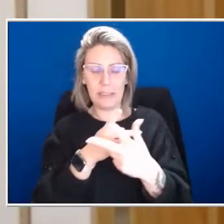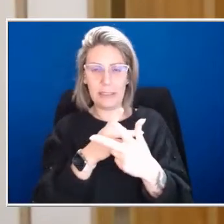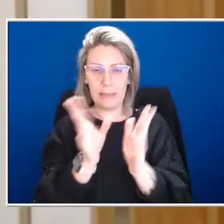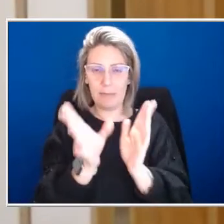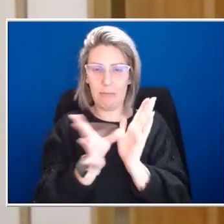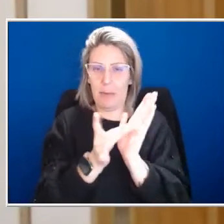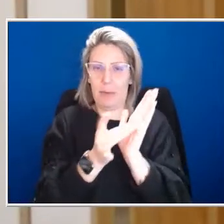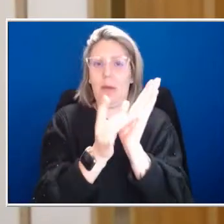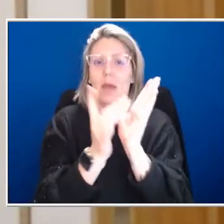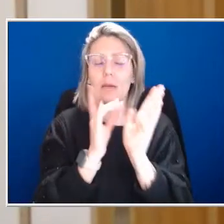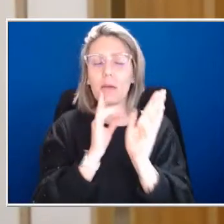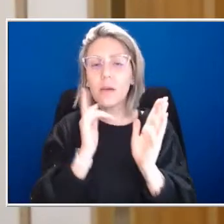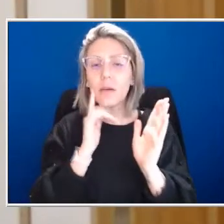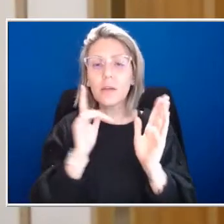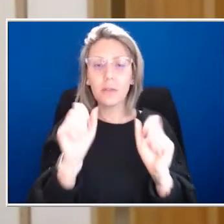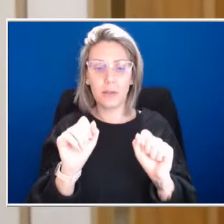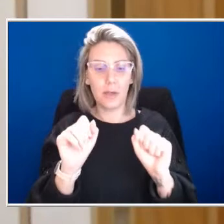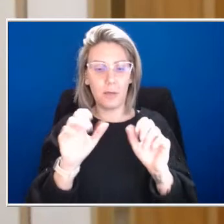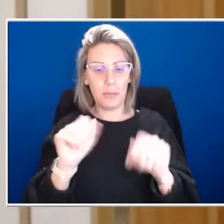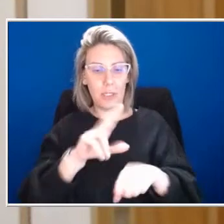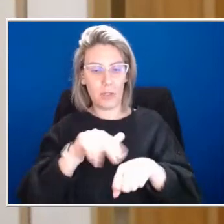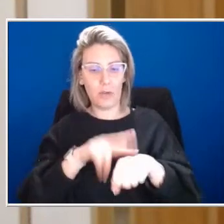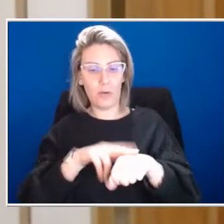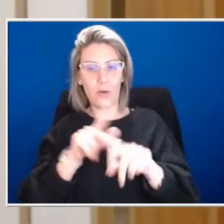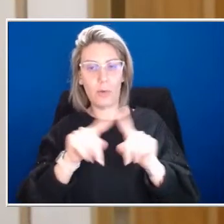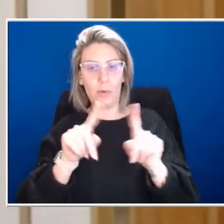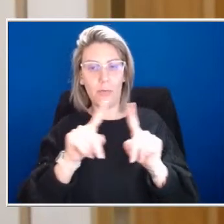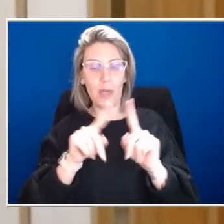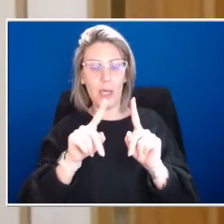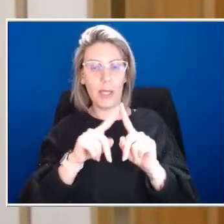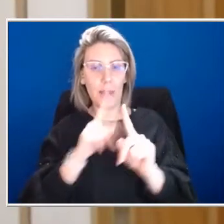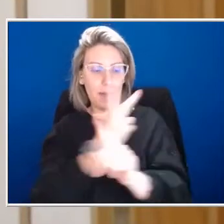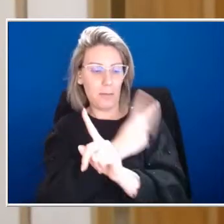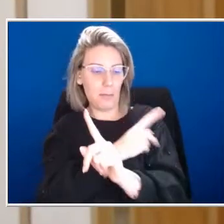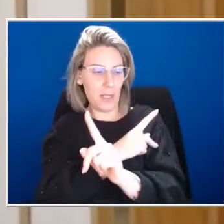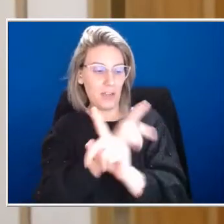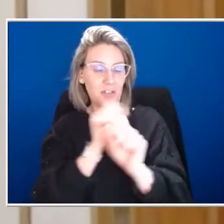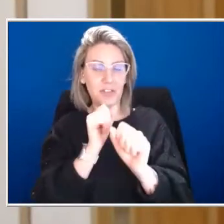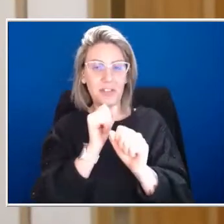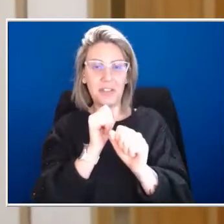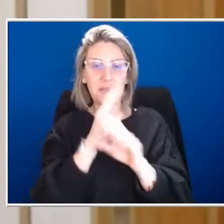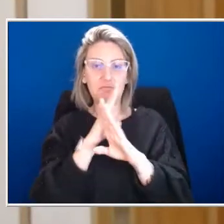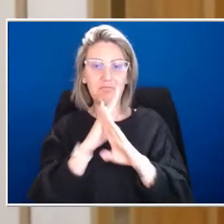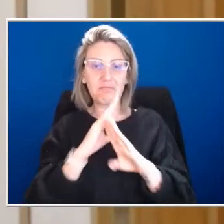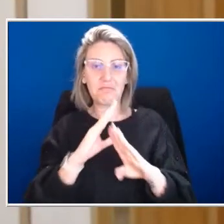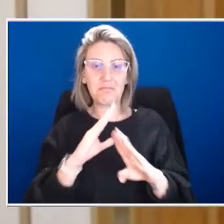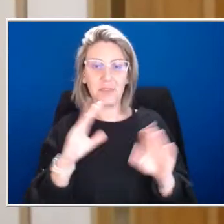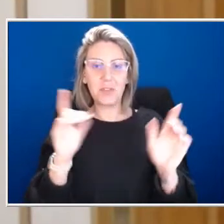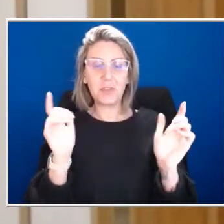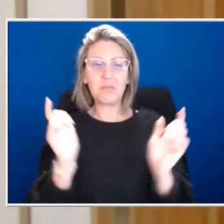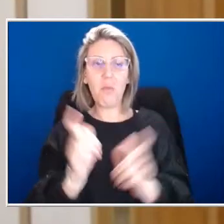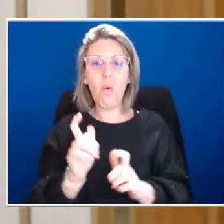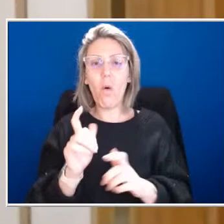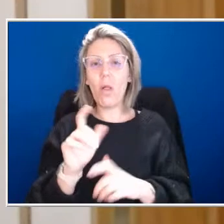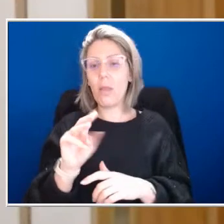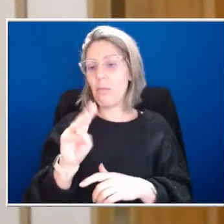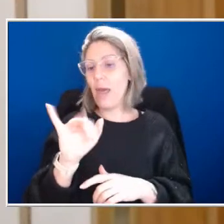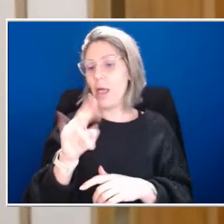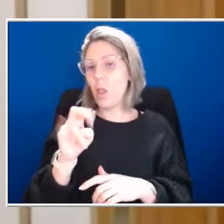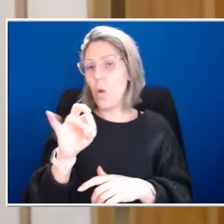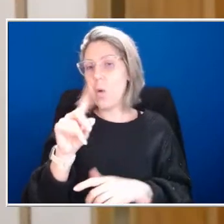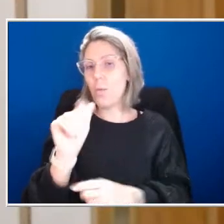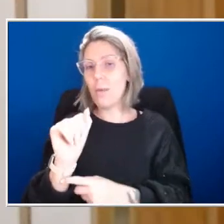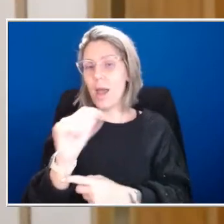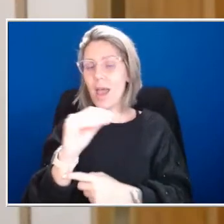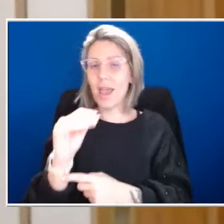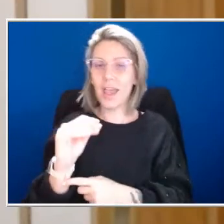blood tests, bone marrow tests, can be normal, but patients can silently, we call it smoldering myeloma, smoldering amyloid, where they can still